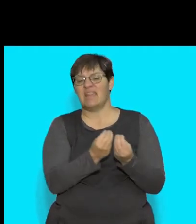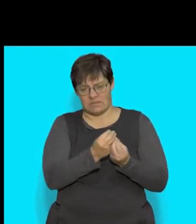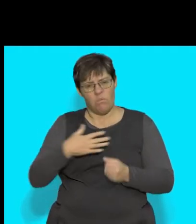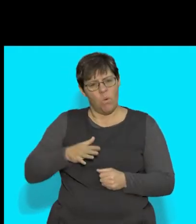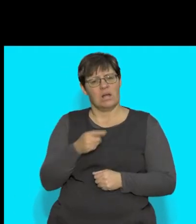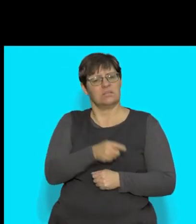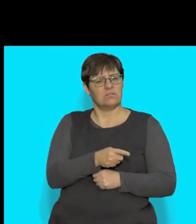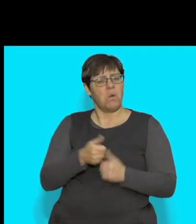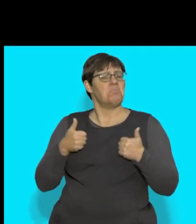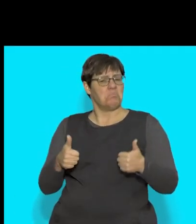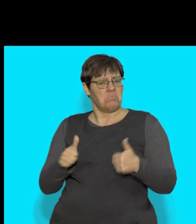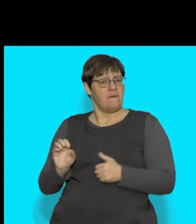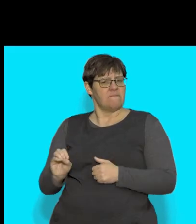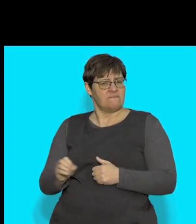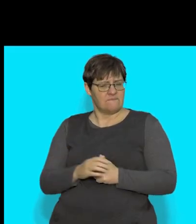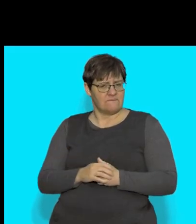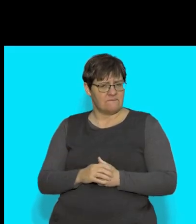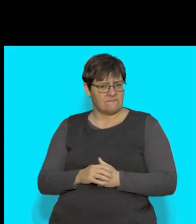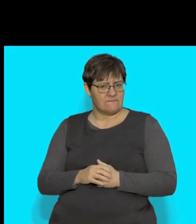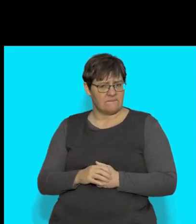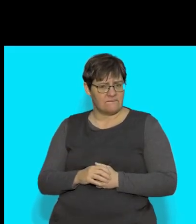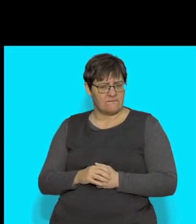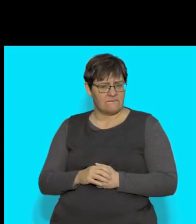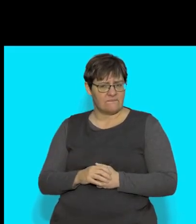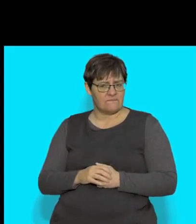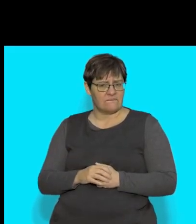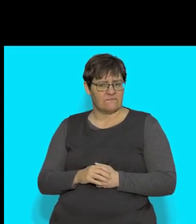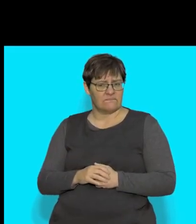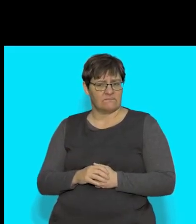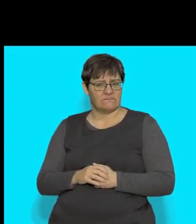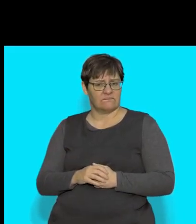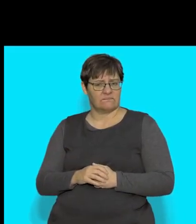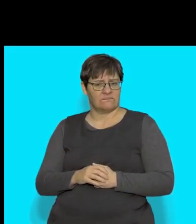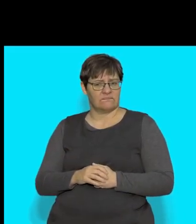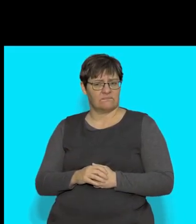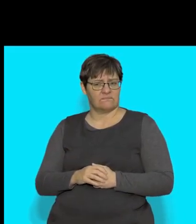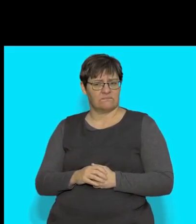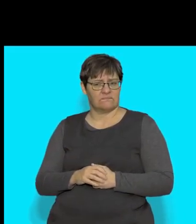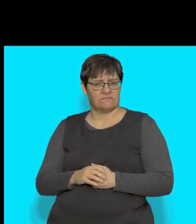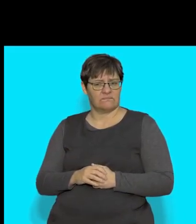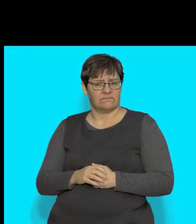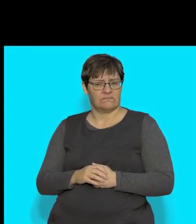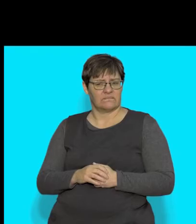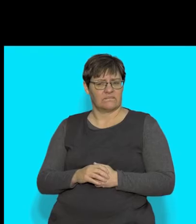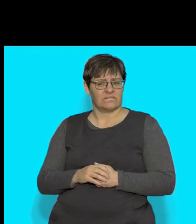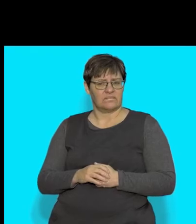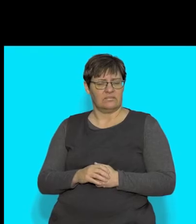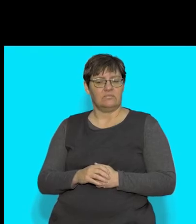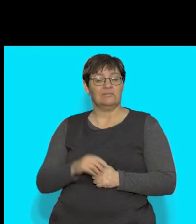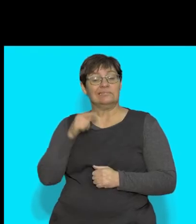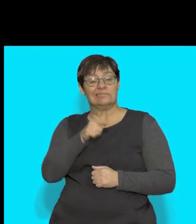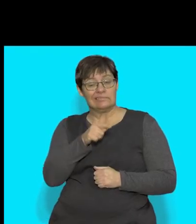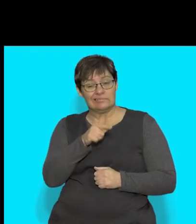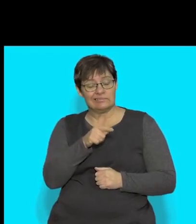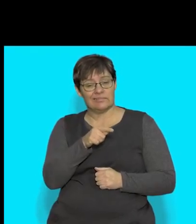list over here, these are the good things. What do I mean? Let me go